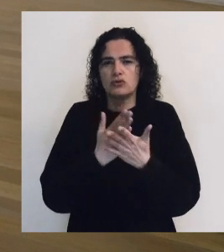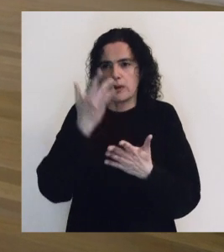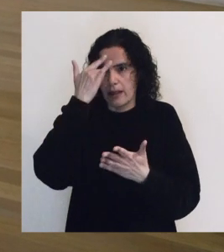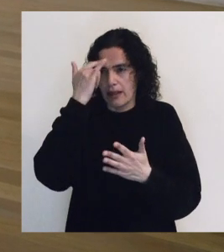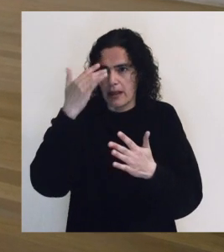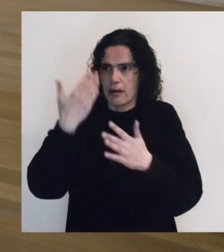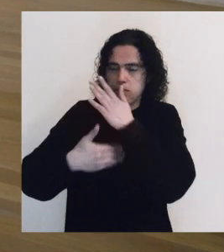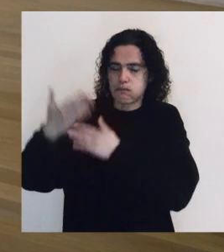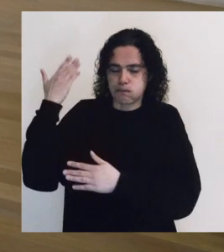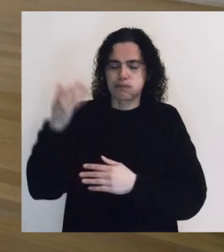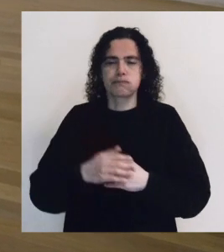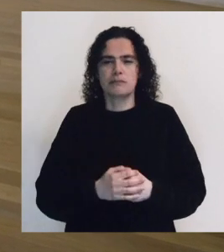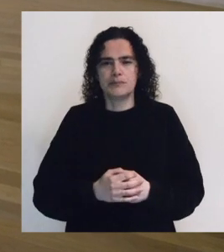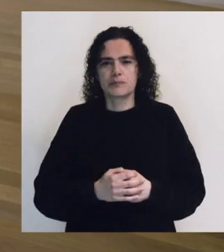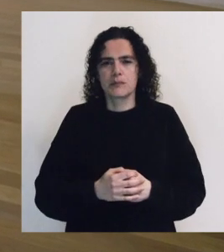of mythology.